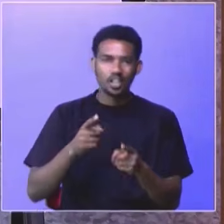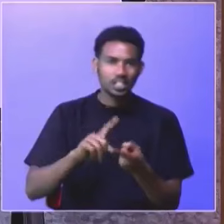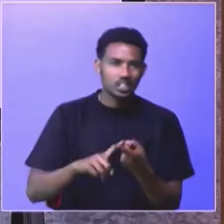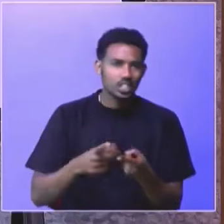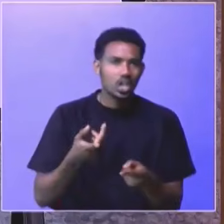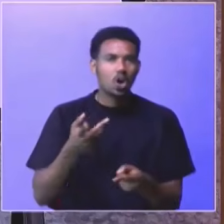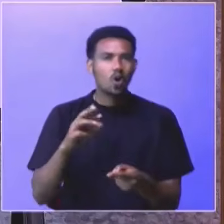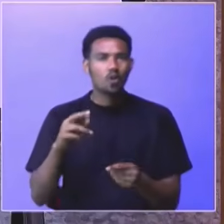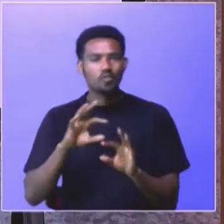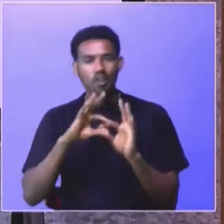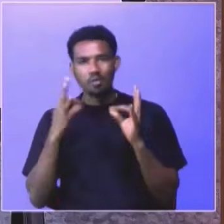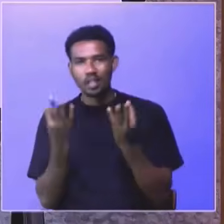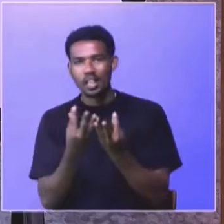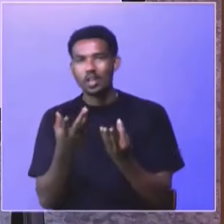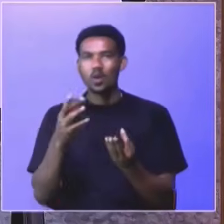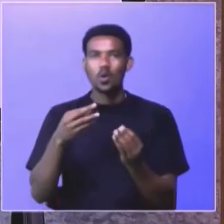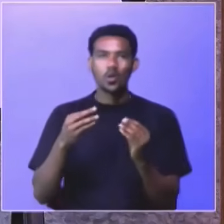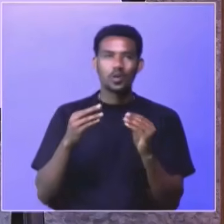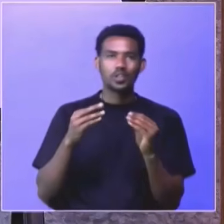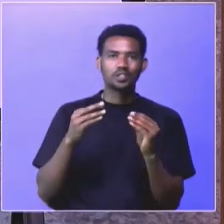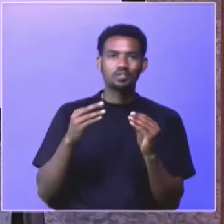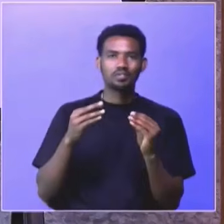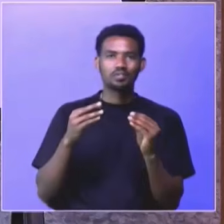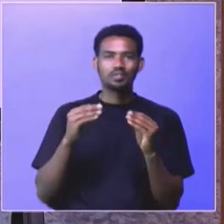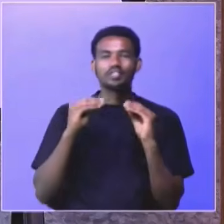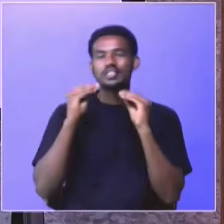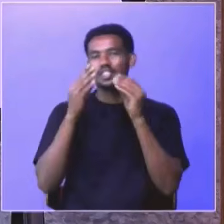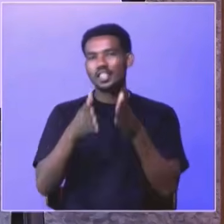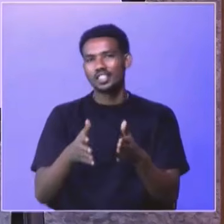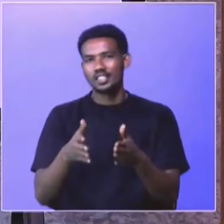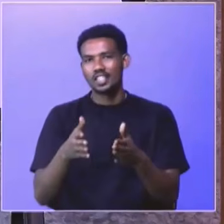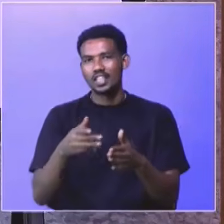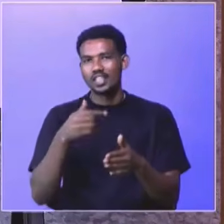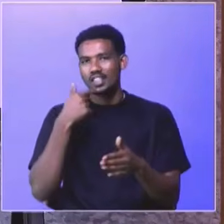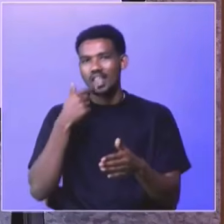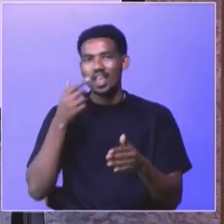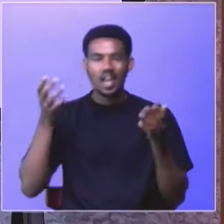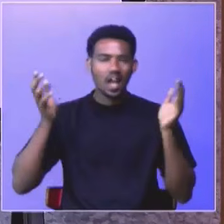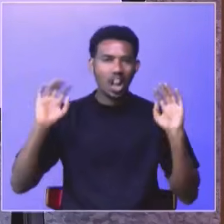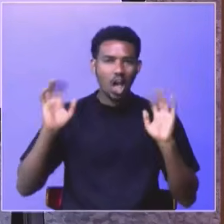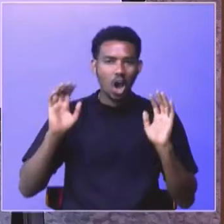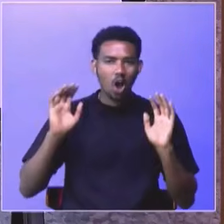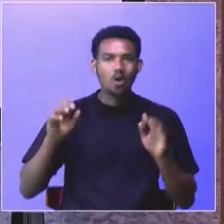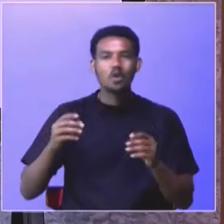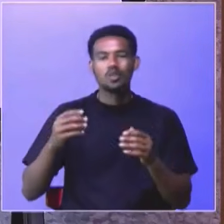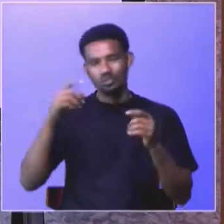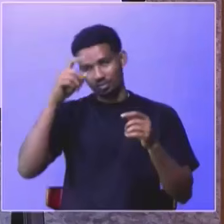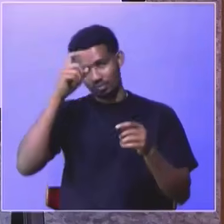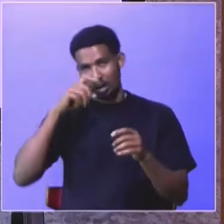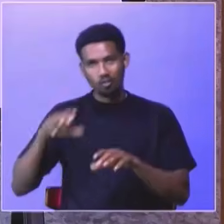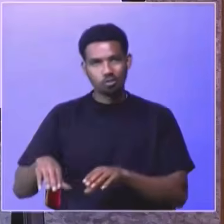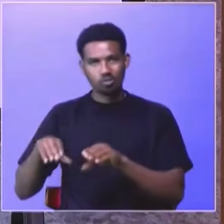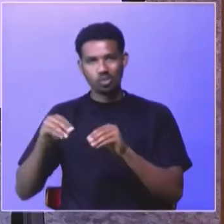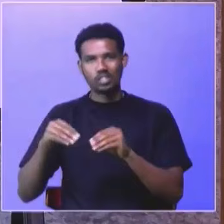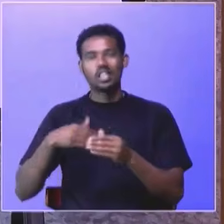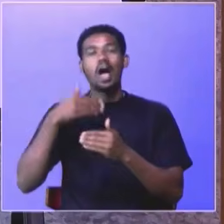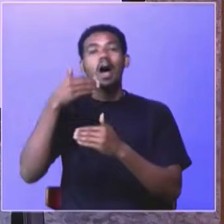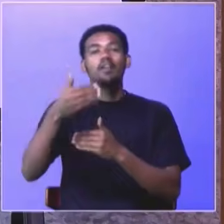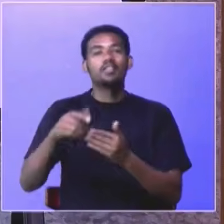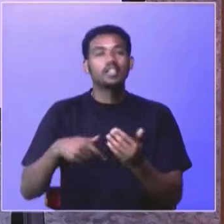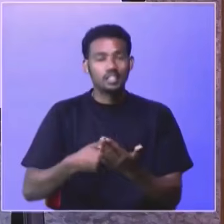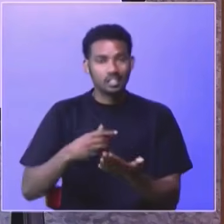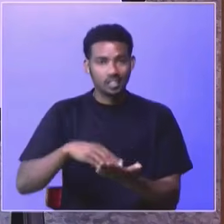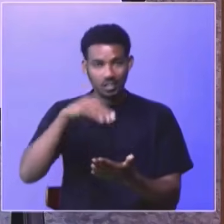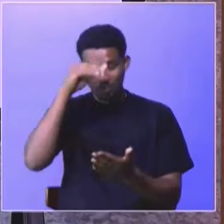family, for your teachers saying hello? Bravo, student. Students, after this lesson, you're